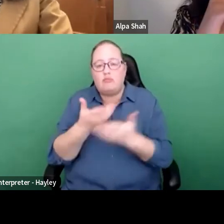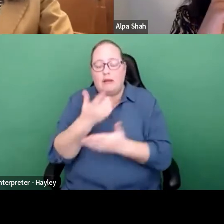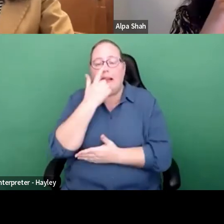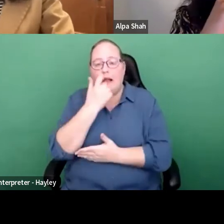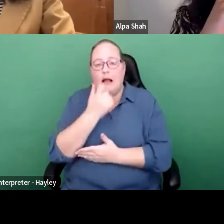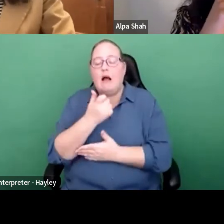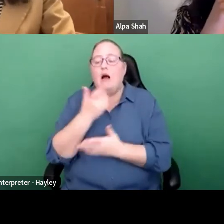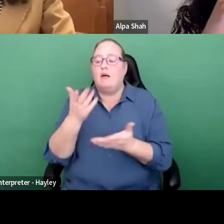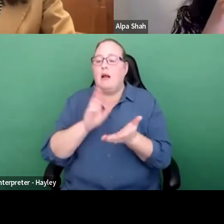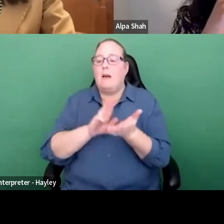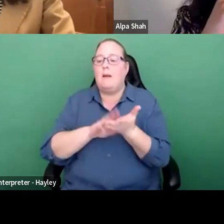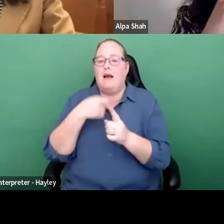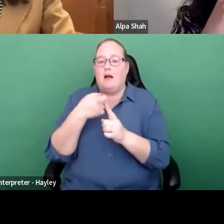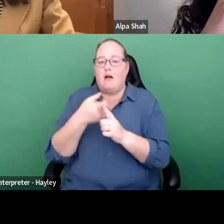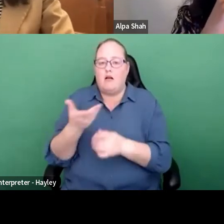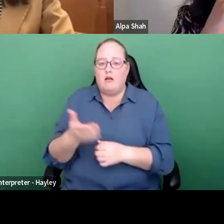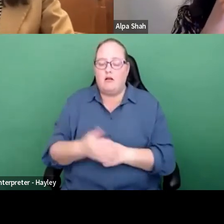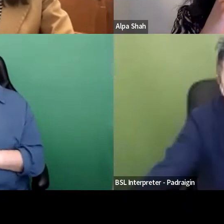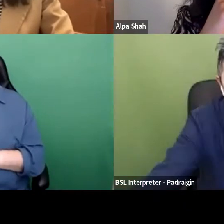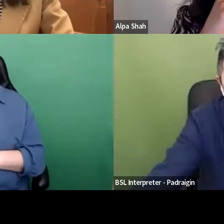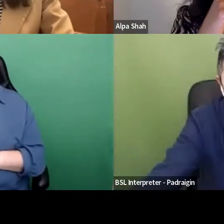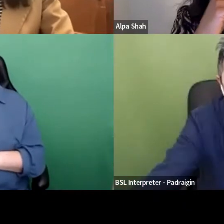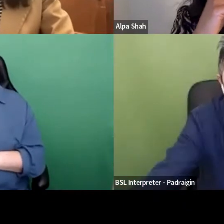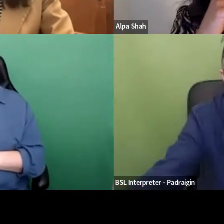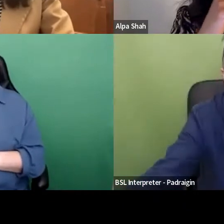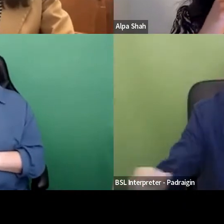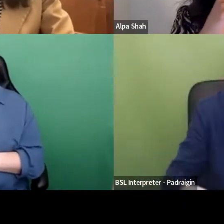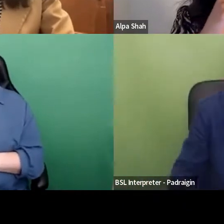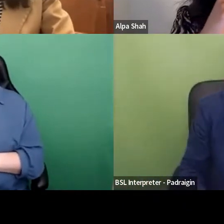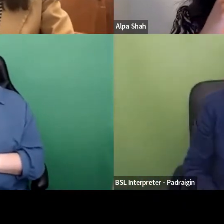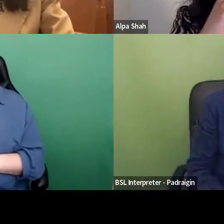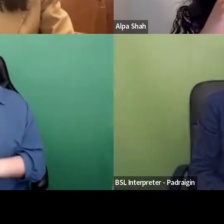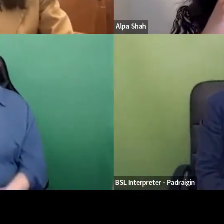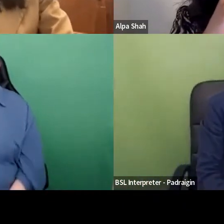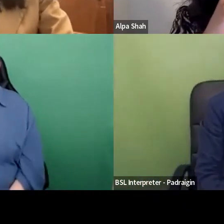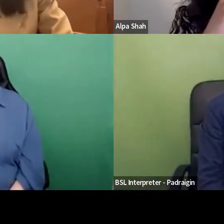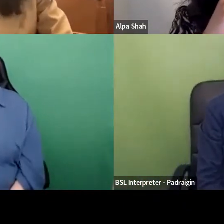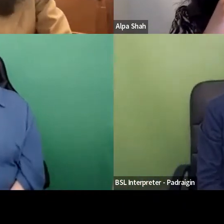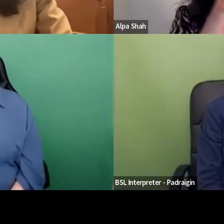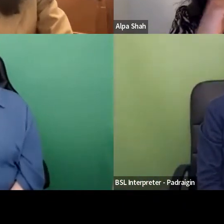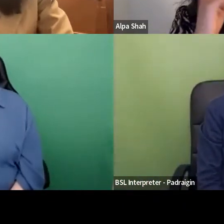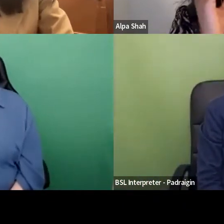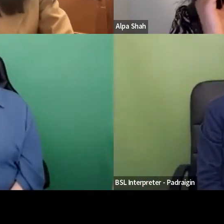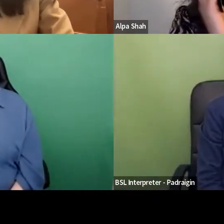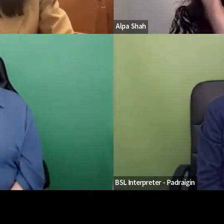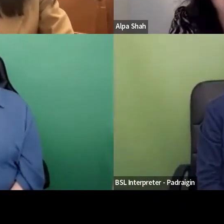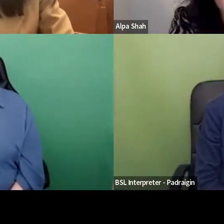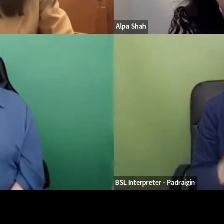over to Mayanka now before we open up the floor. Thank you, Alpa.